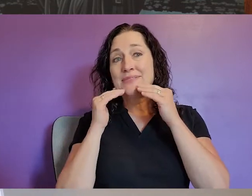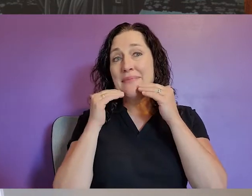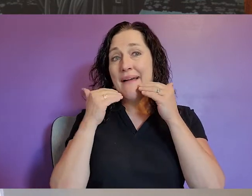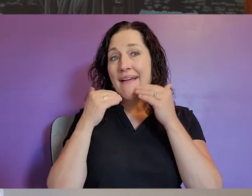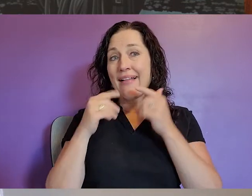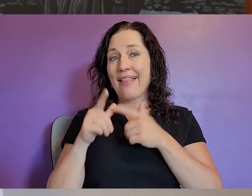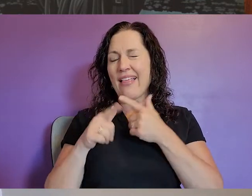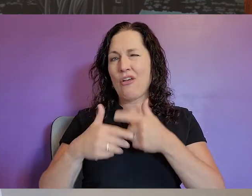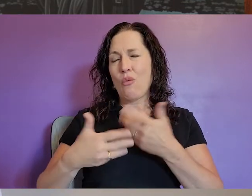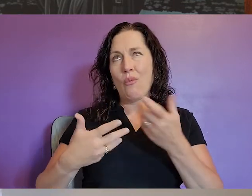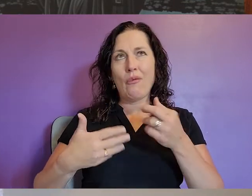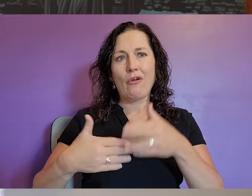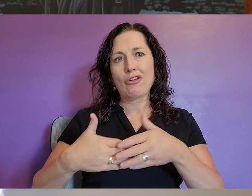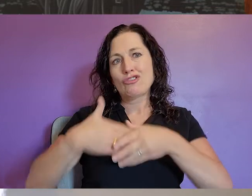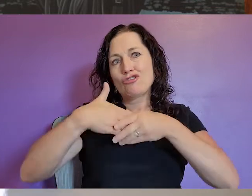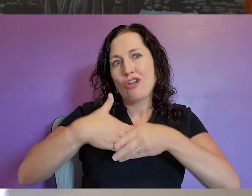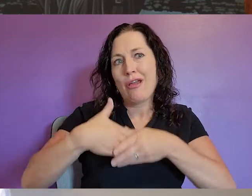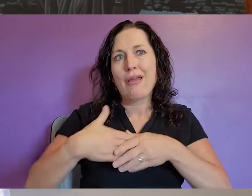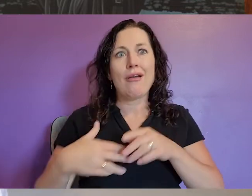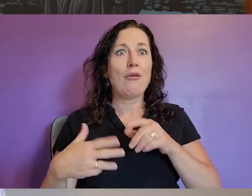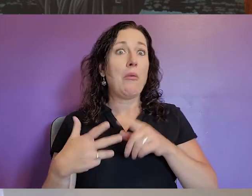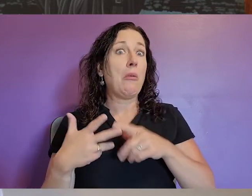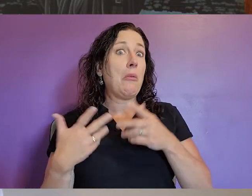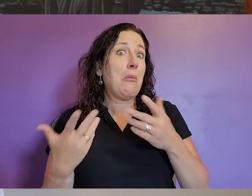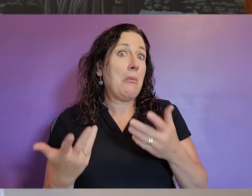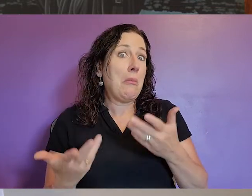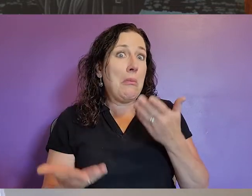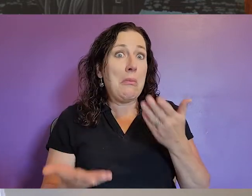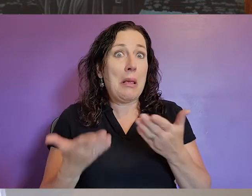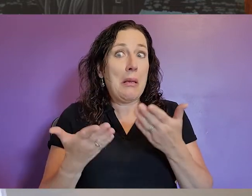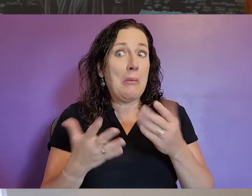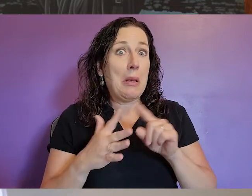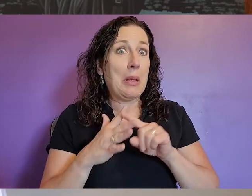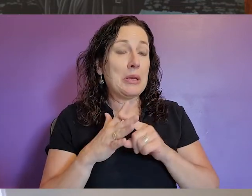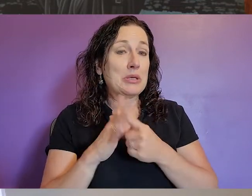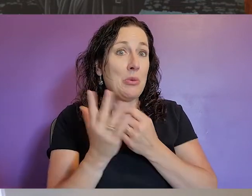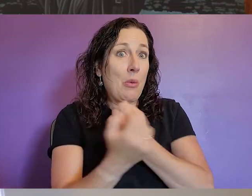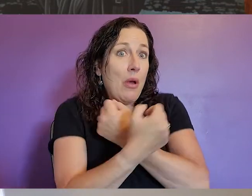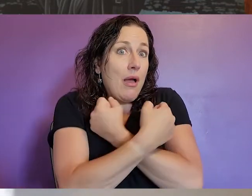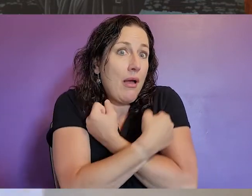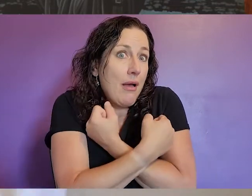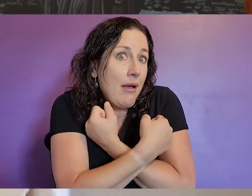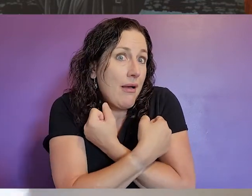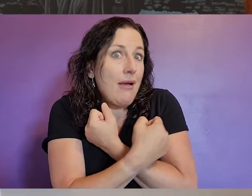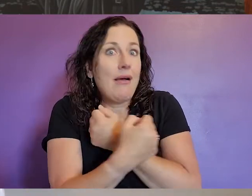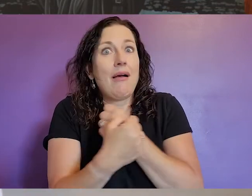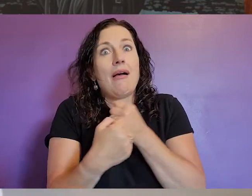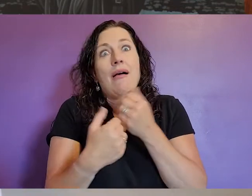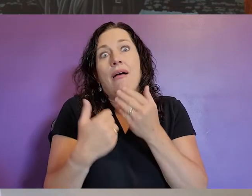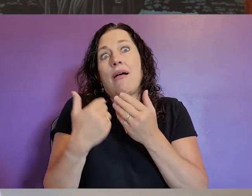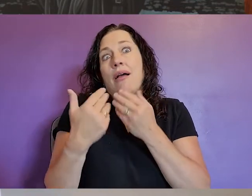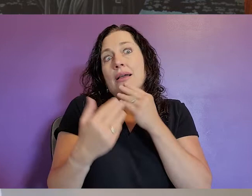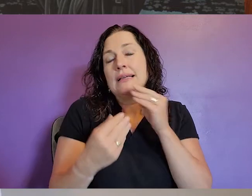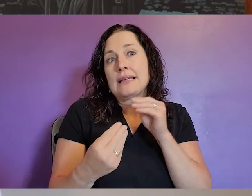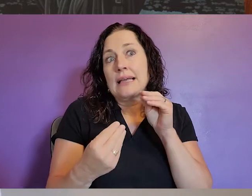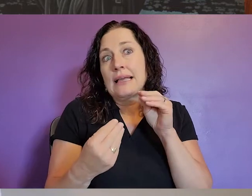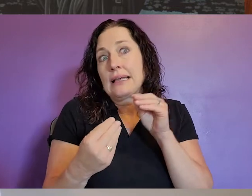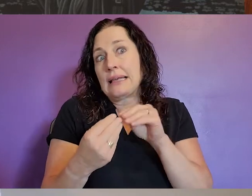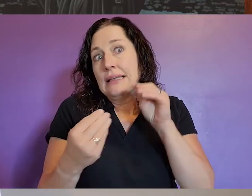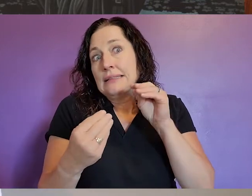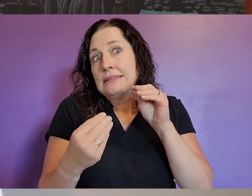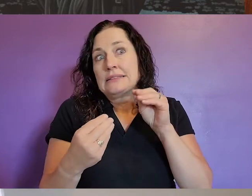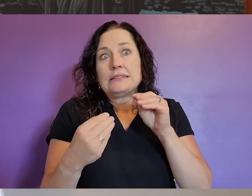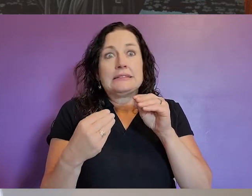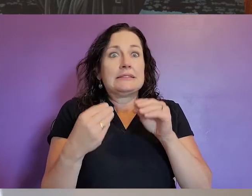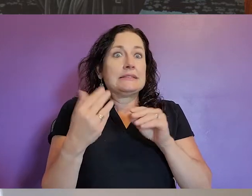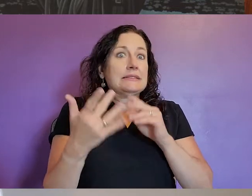you smile, or then you shake hands, or maybe even an embrace, and it may